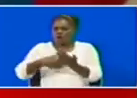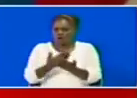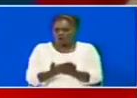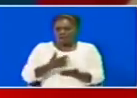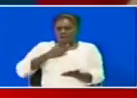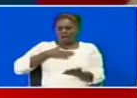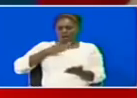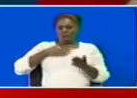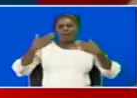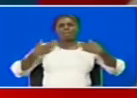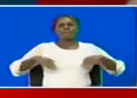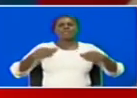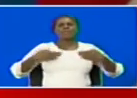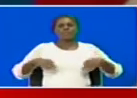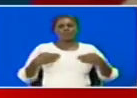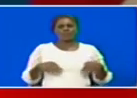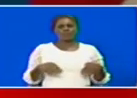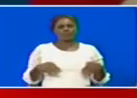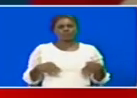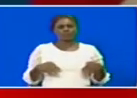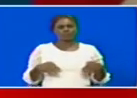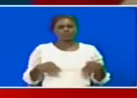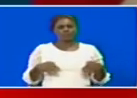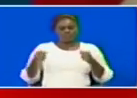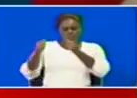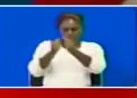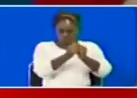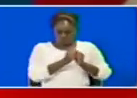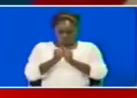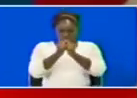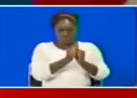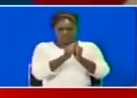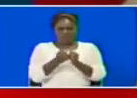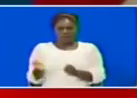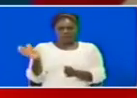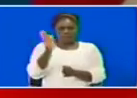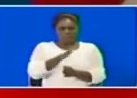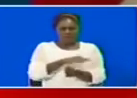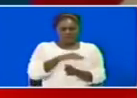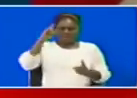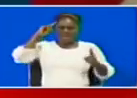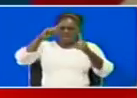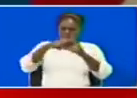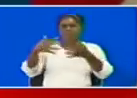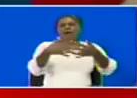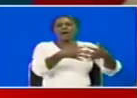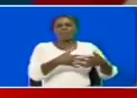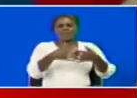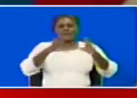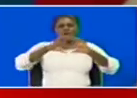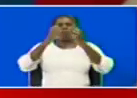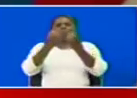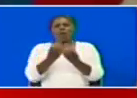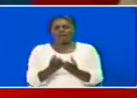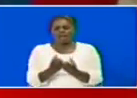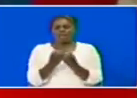our people together we will determine the course of America and the world